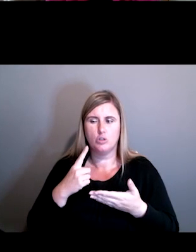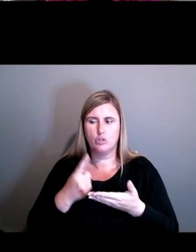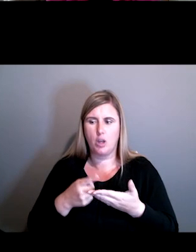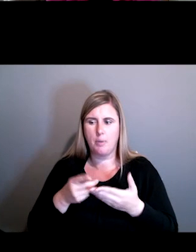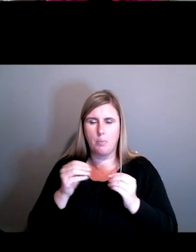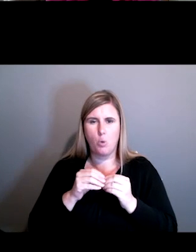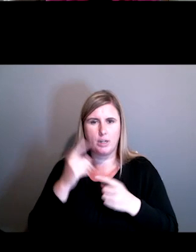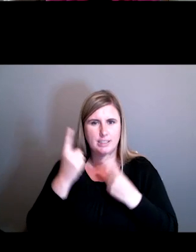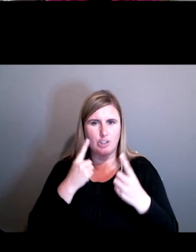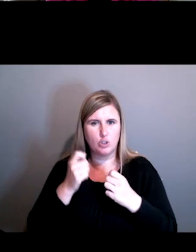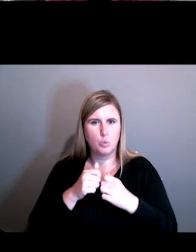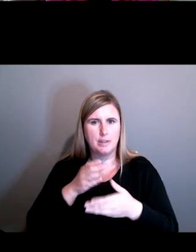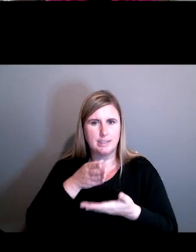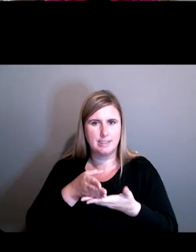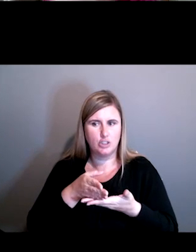extinction below.